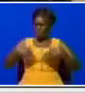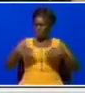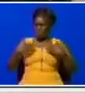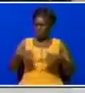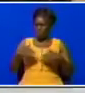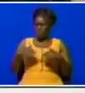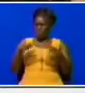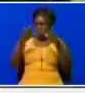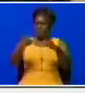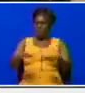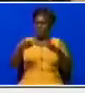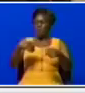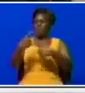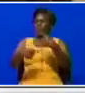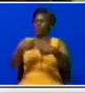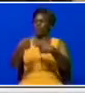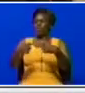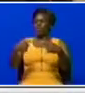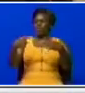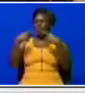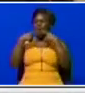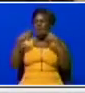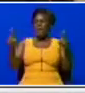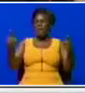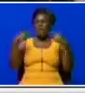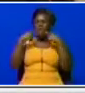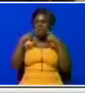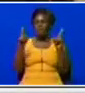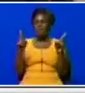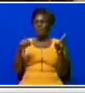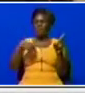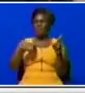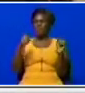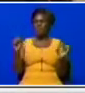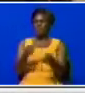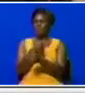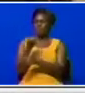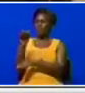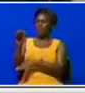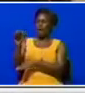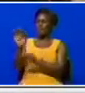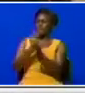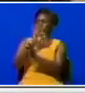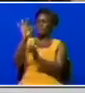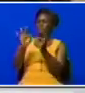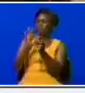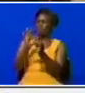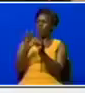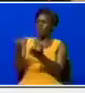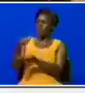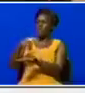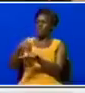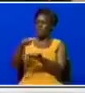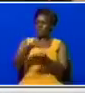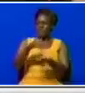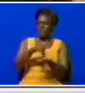the temperatures, they should continue to relay the results. We were not able to ask them specific polling centers that